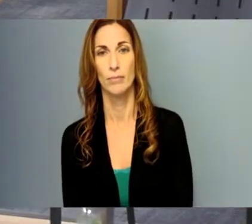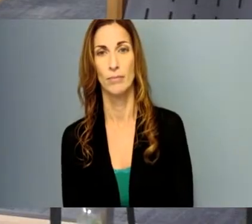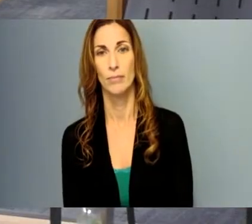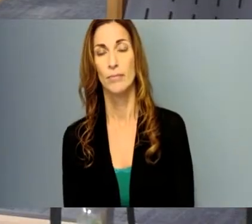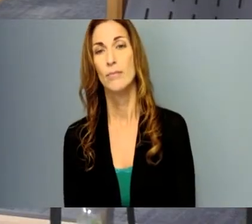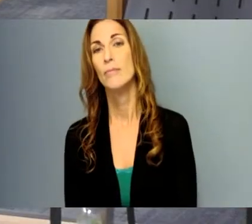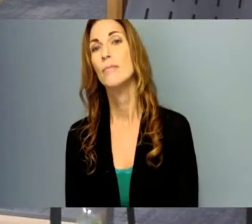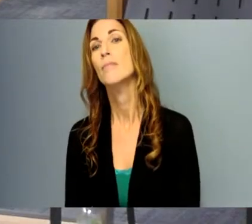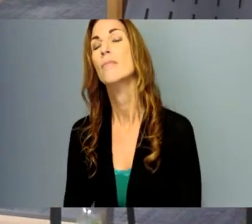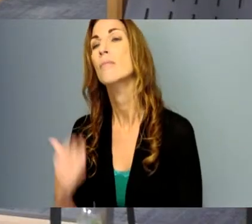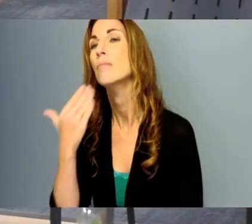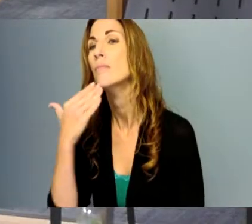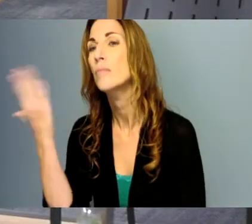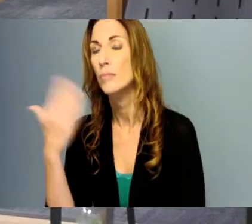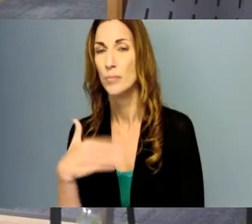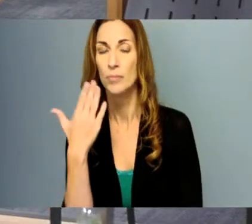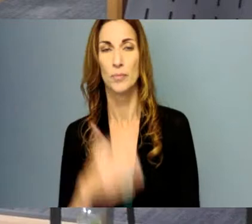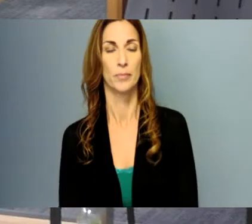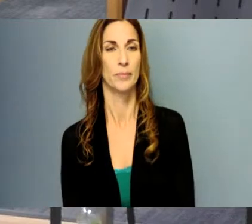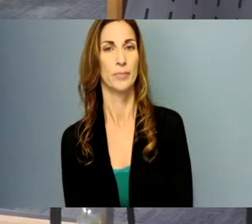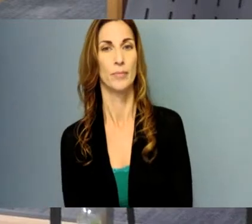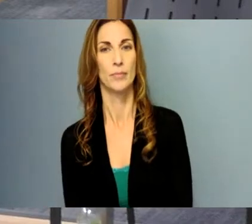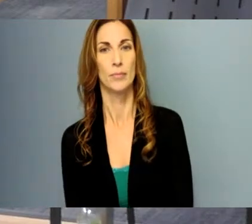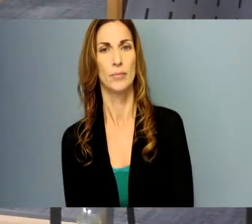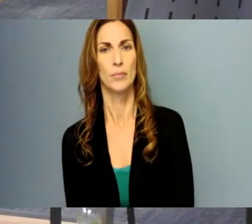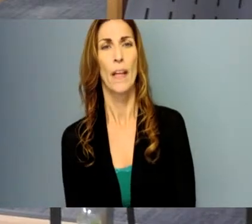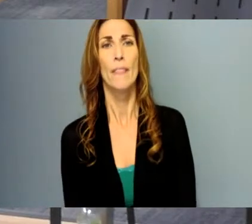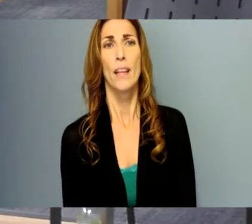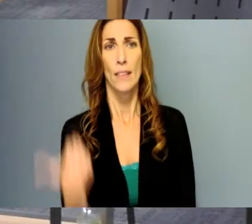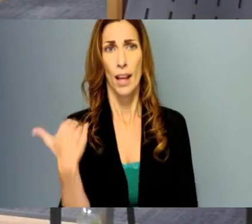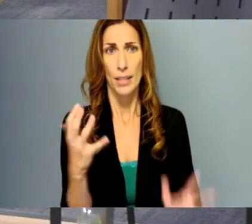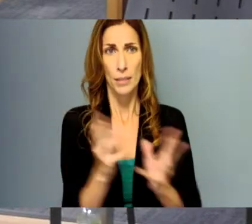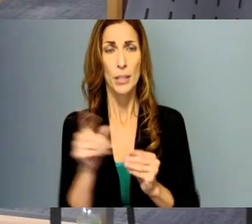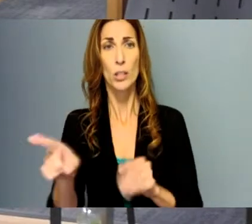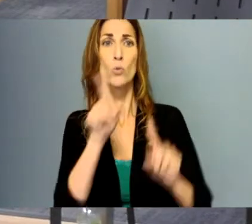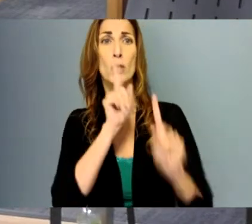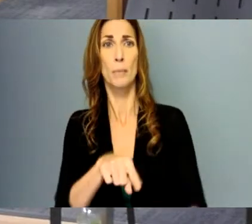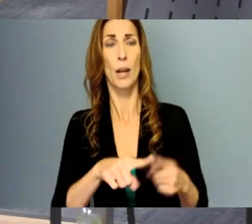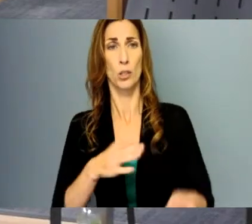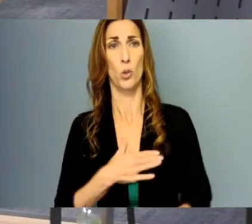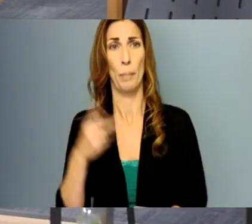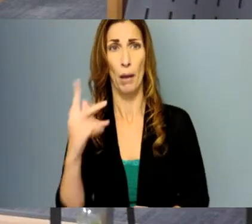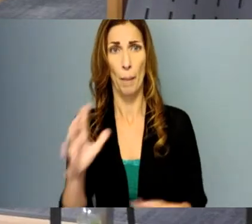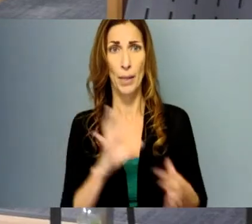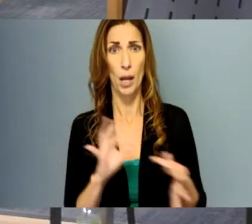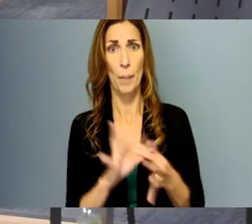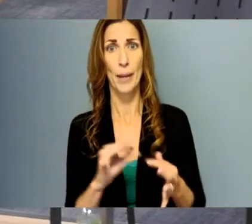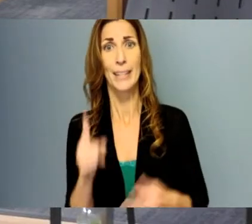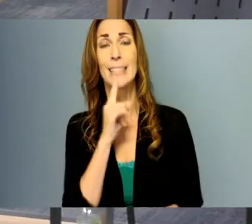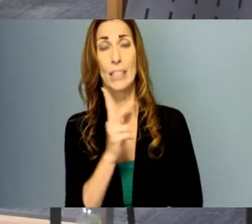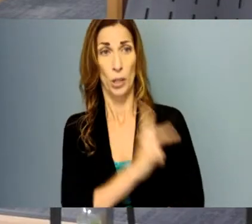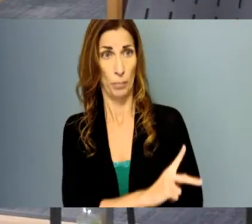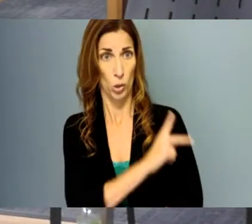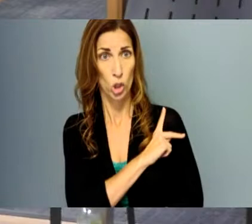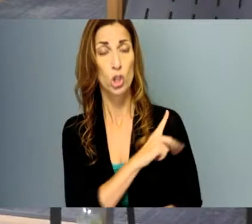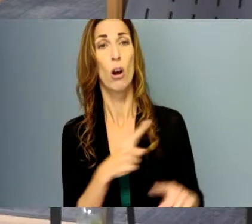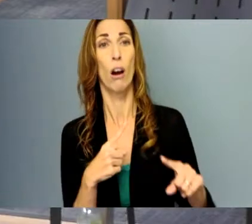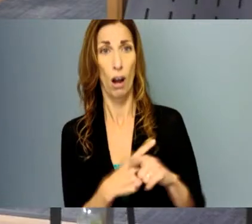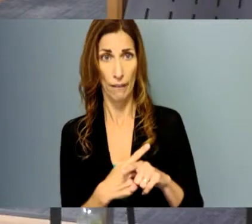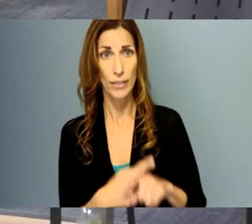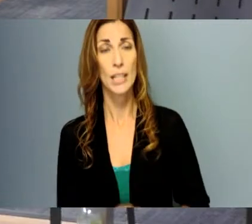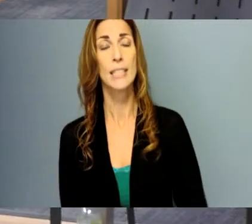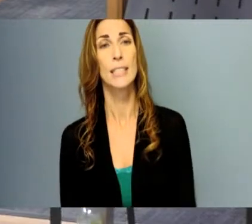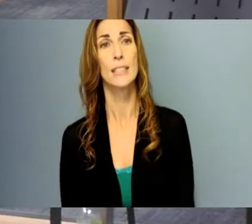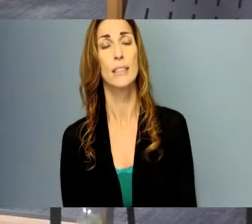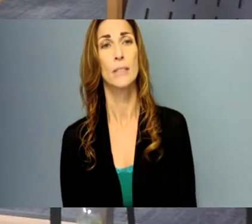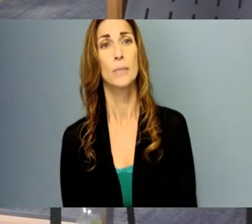Scott Vogan, Warrington Township. Commissioner Harvey, at the last meeting, you responded to my public comments as personal conflicts.